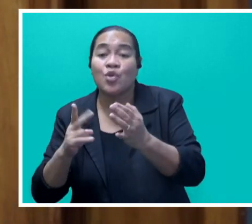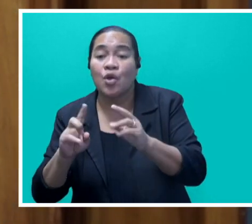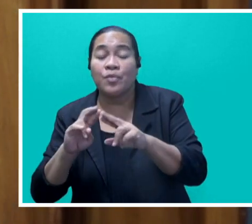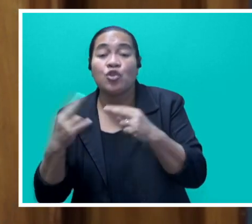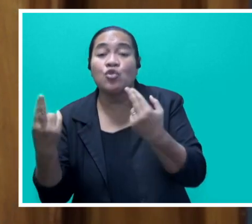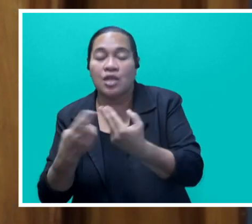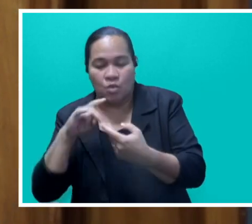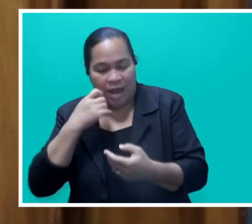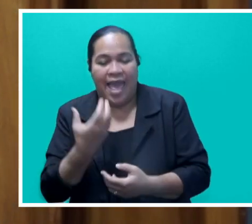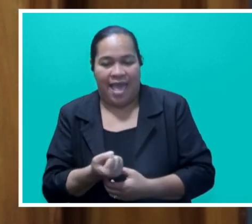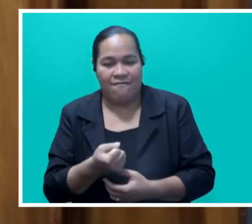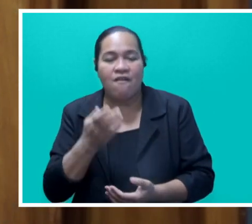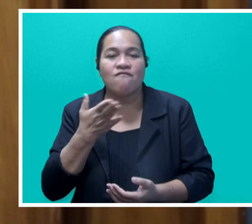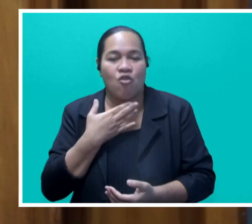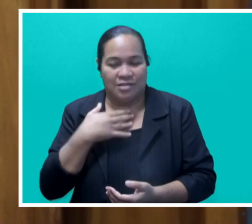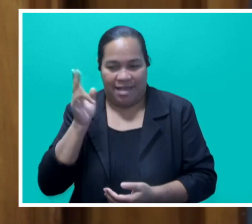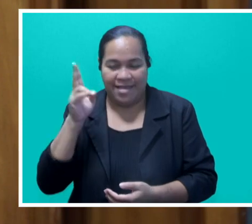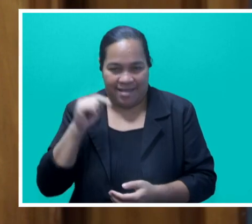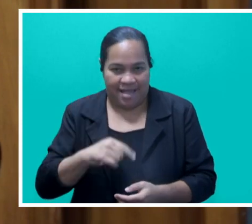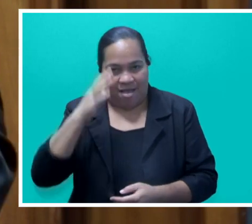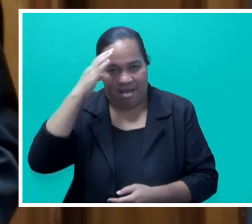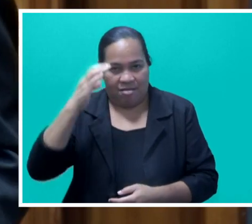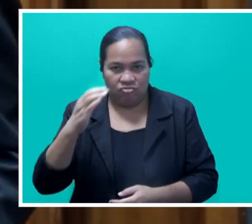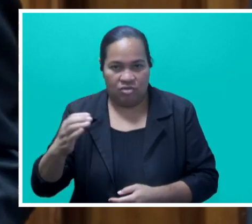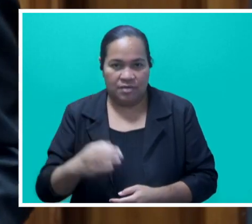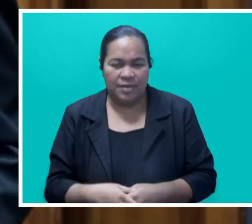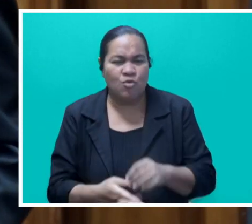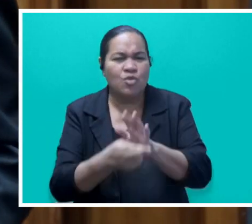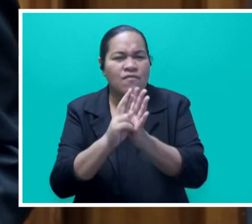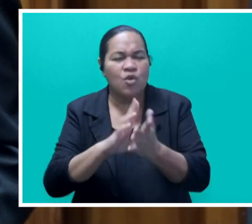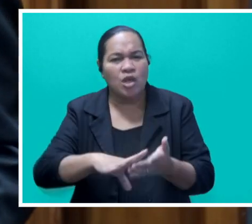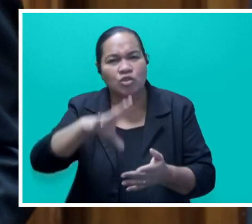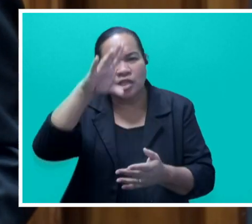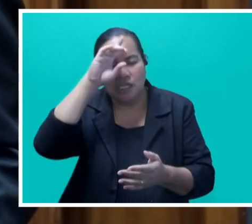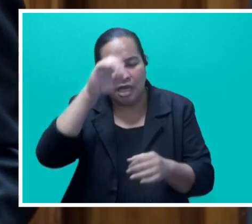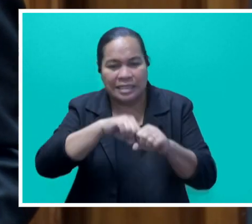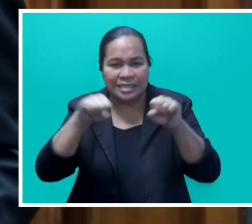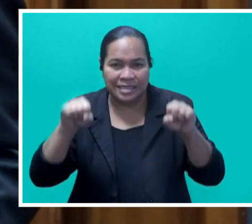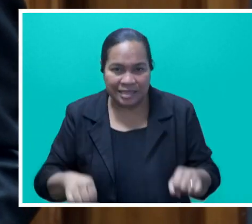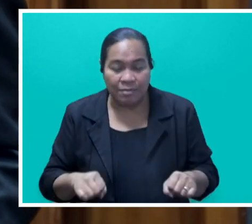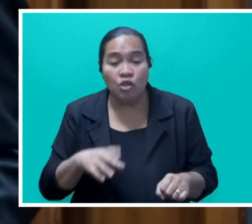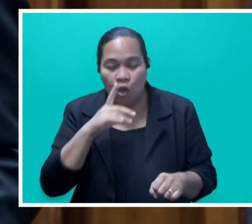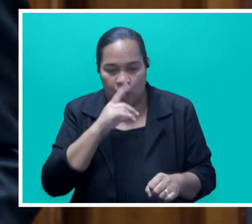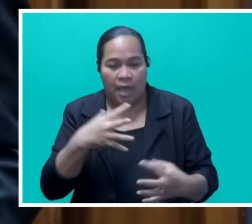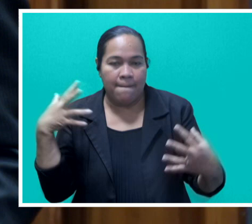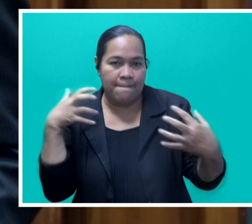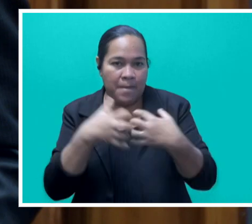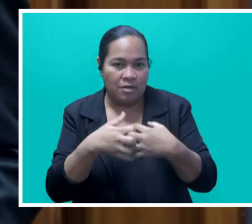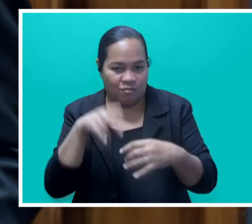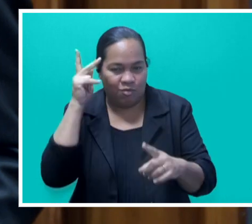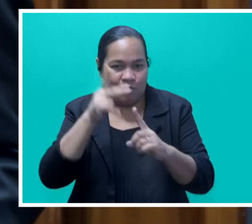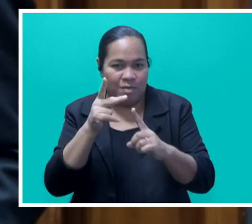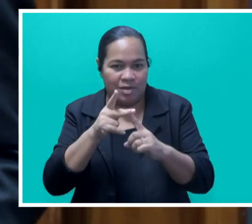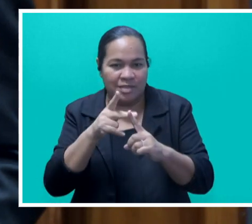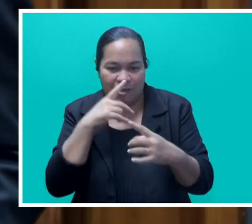true voice in our country. And review the education system so it is fit for purpose and relevant